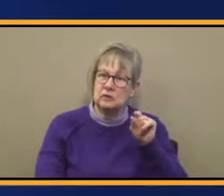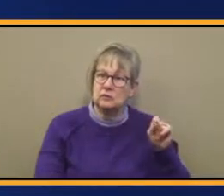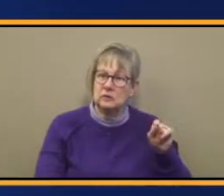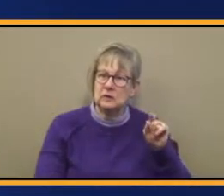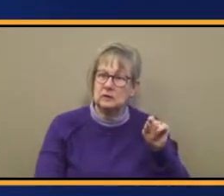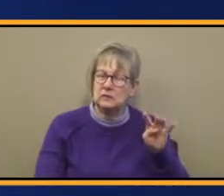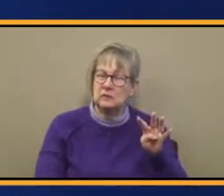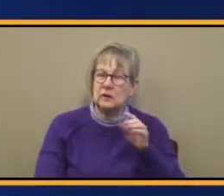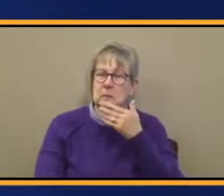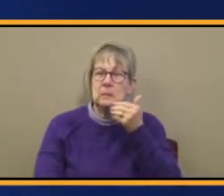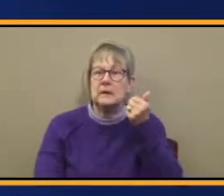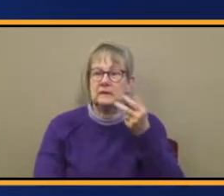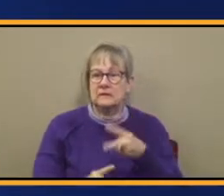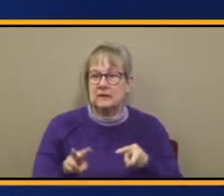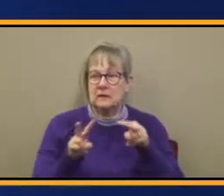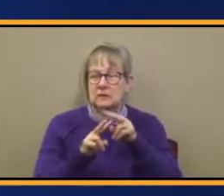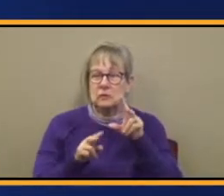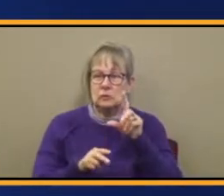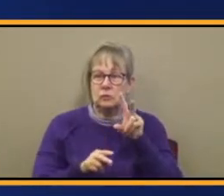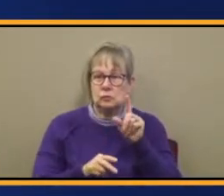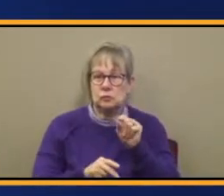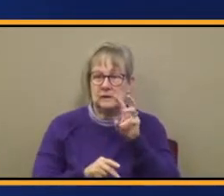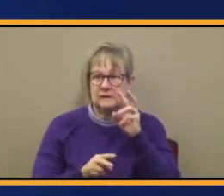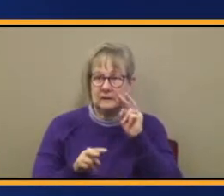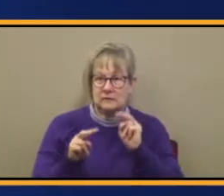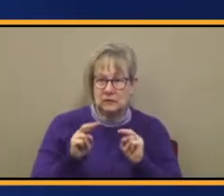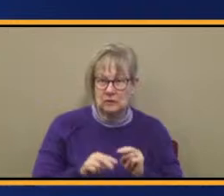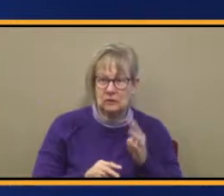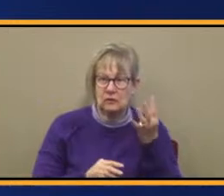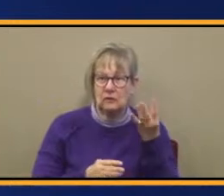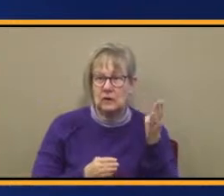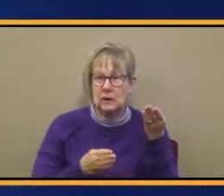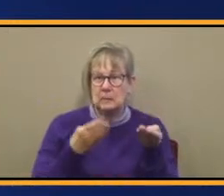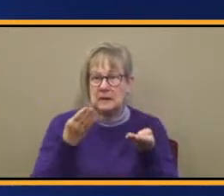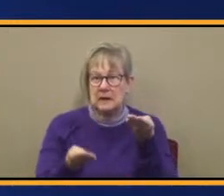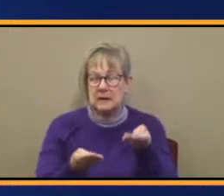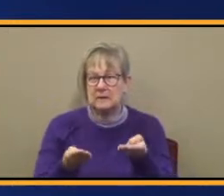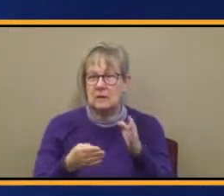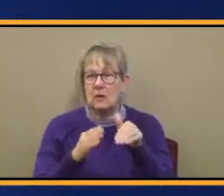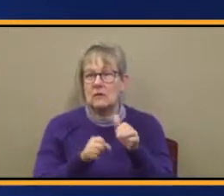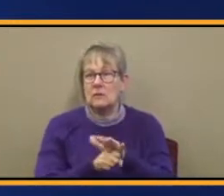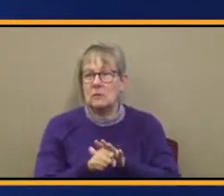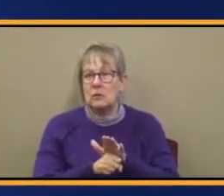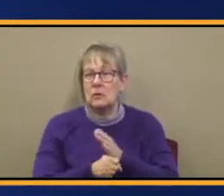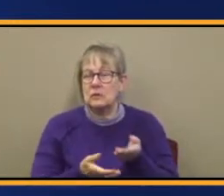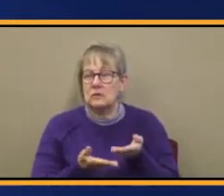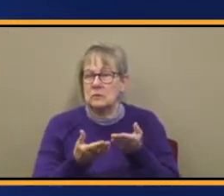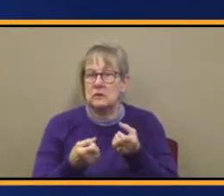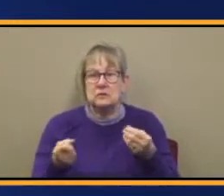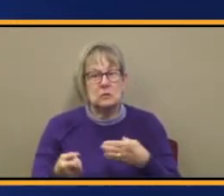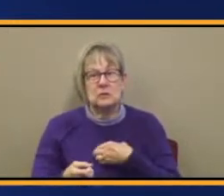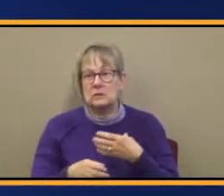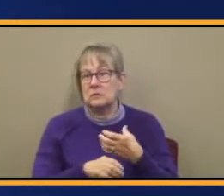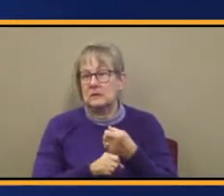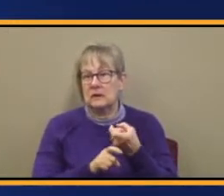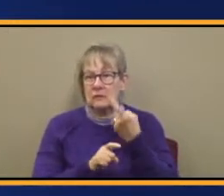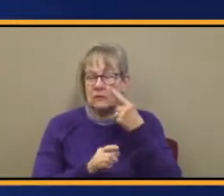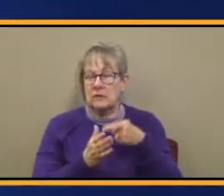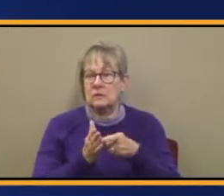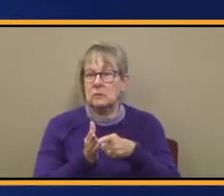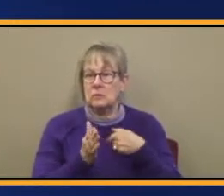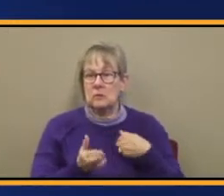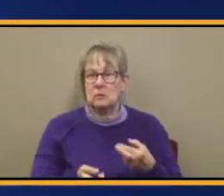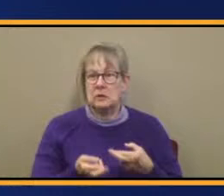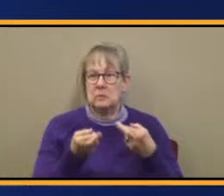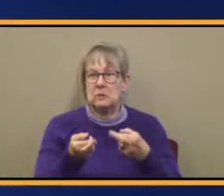value procurement. There were 26 views online, 4 bids were received, all coming from local suppliers. No protests were received for this requirement, and we are